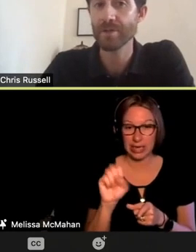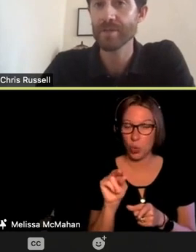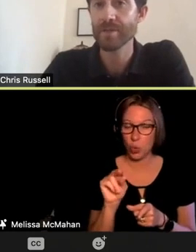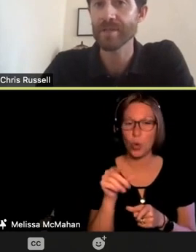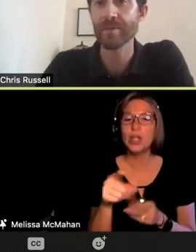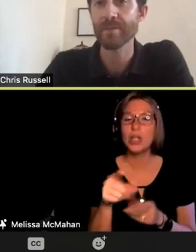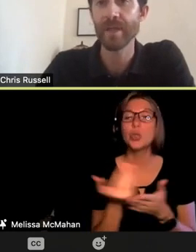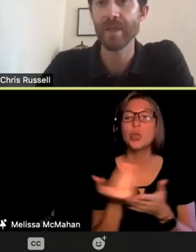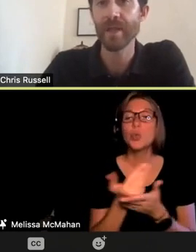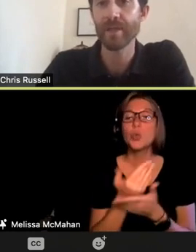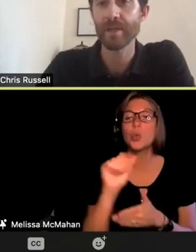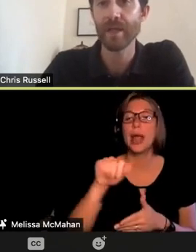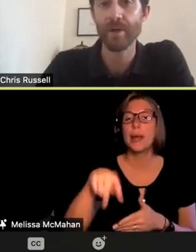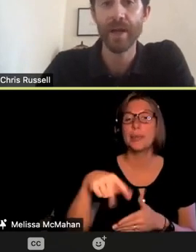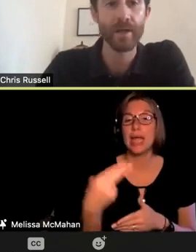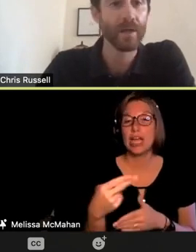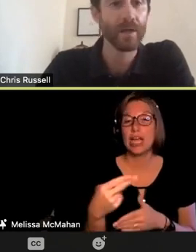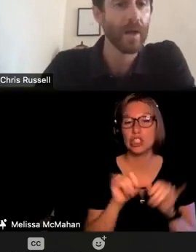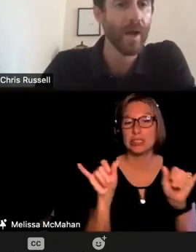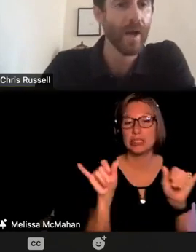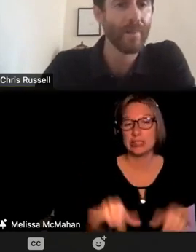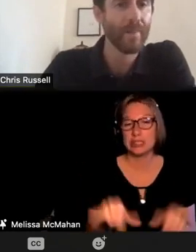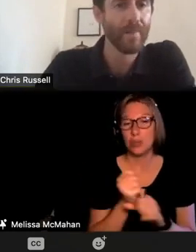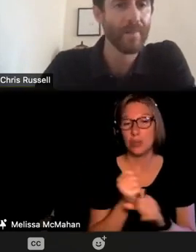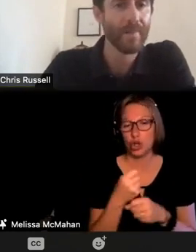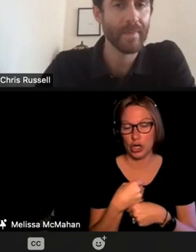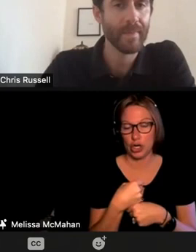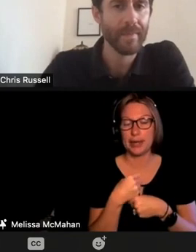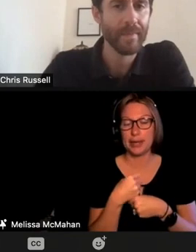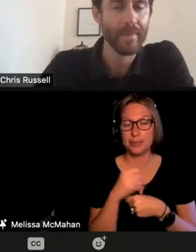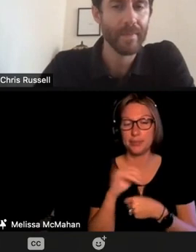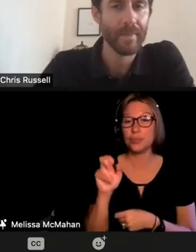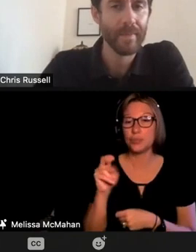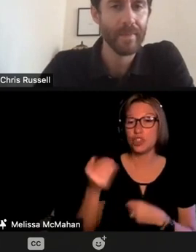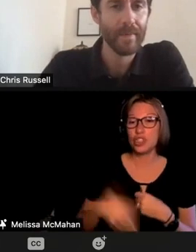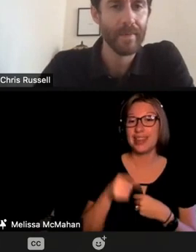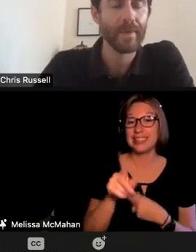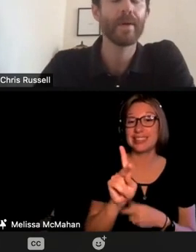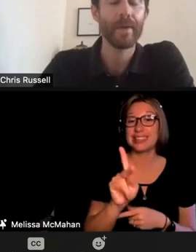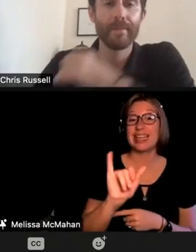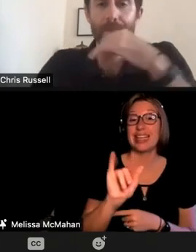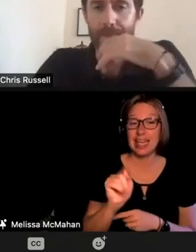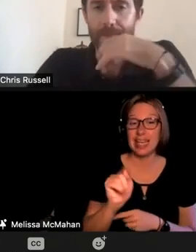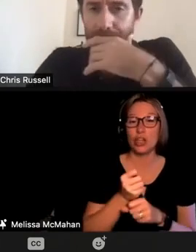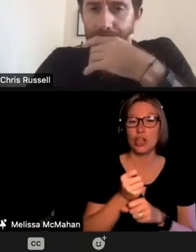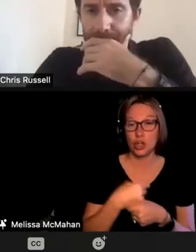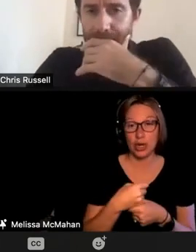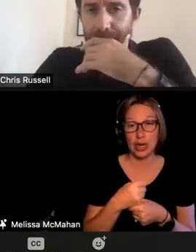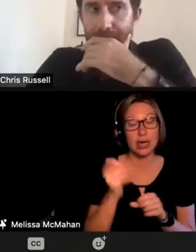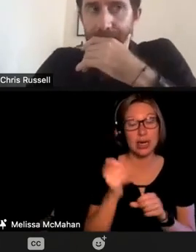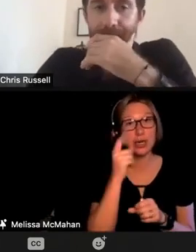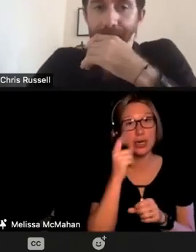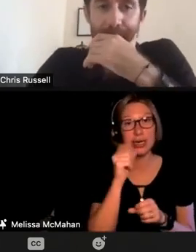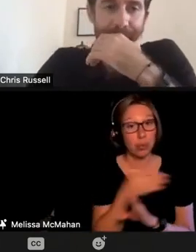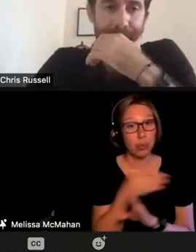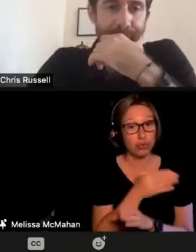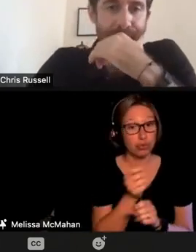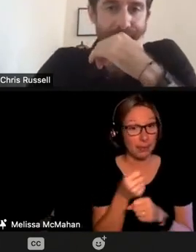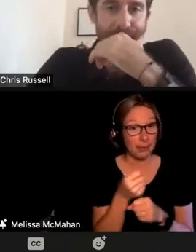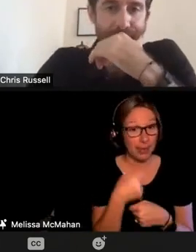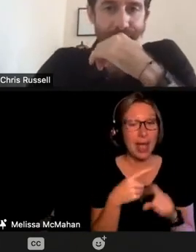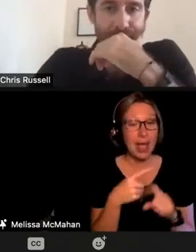APH system that they created. Yeah, this is the kit that they have created that you get. Right. They're not pre-made, but they come as a kit